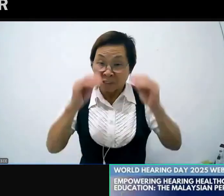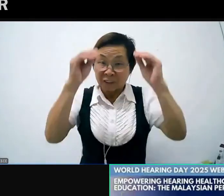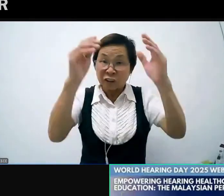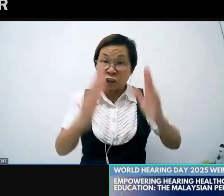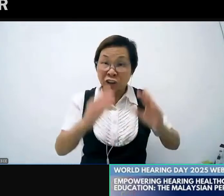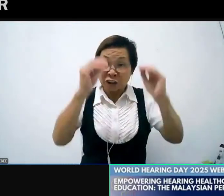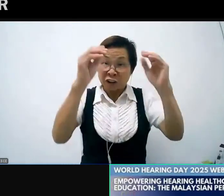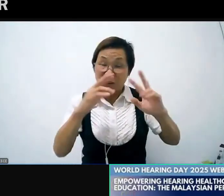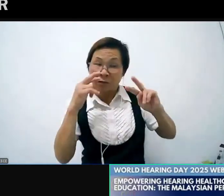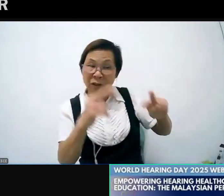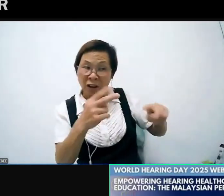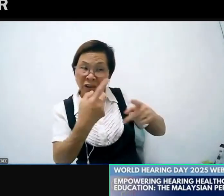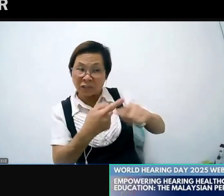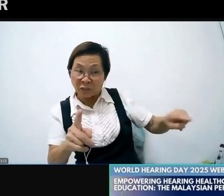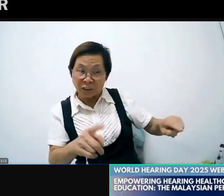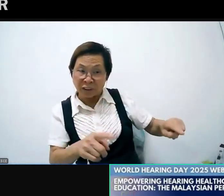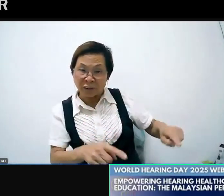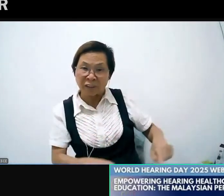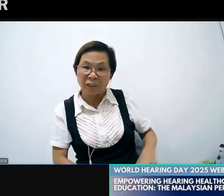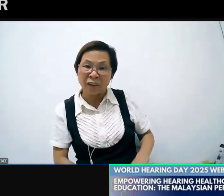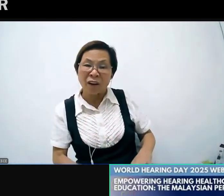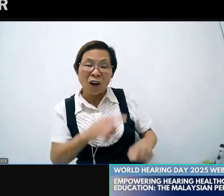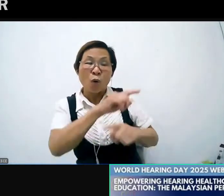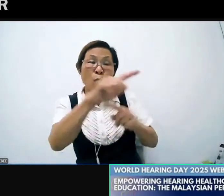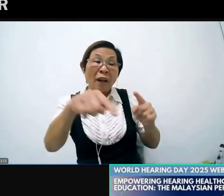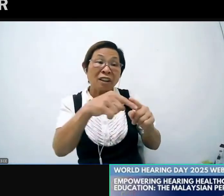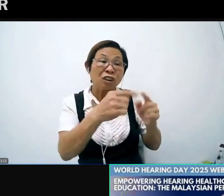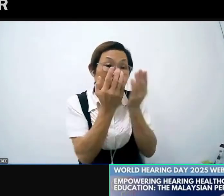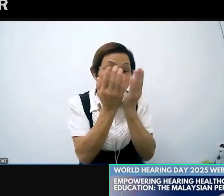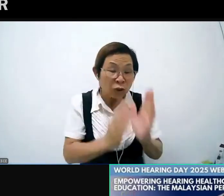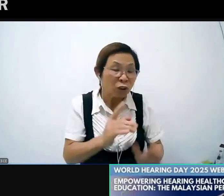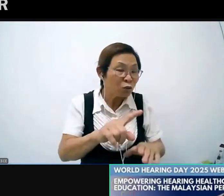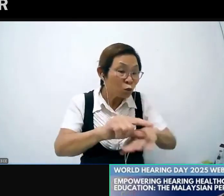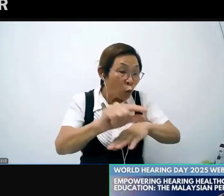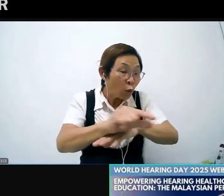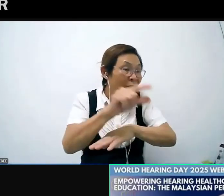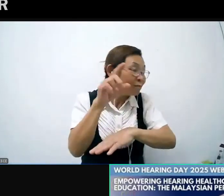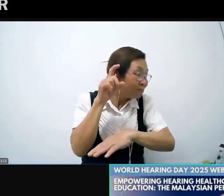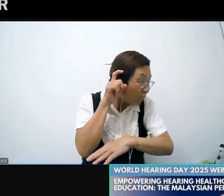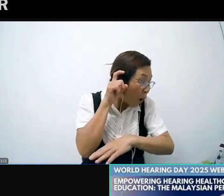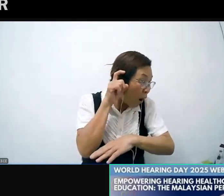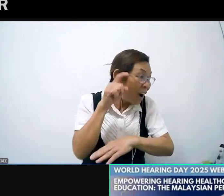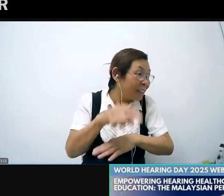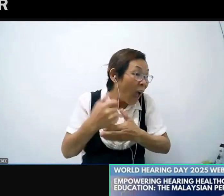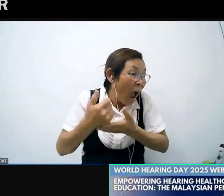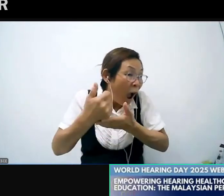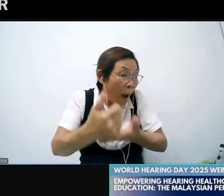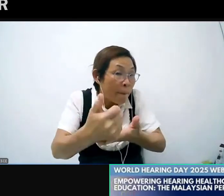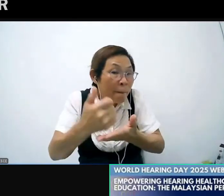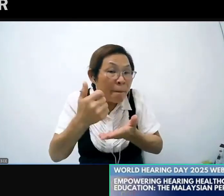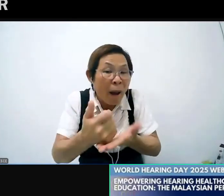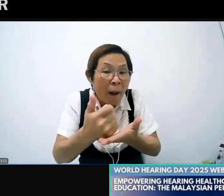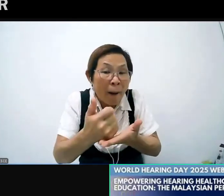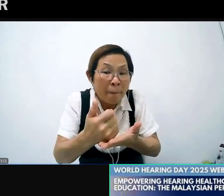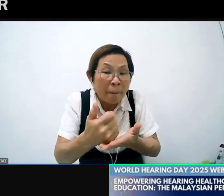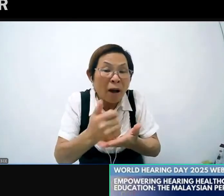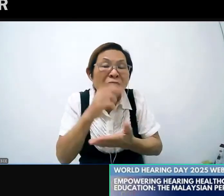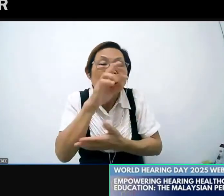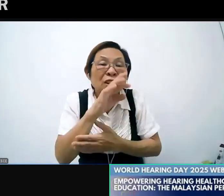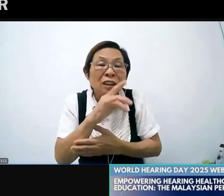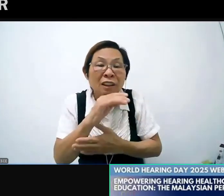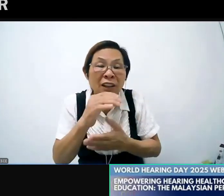the difference when the students wear the hearing devices. And this also helps in spelling and also